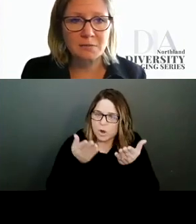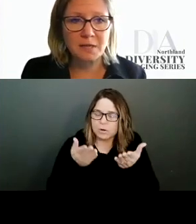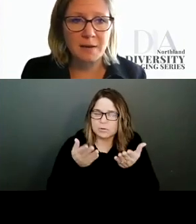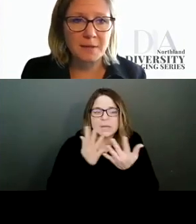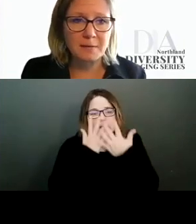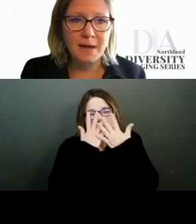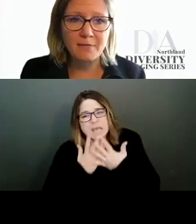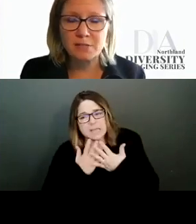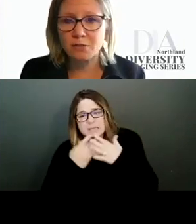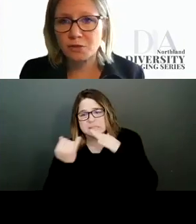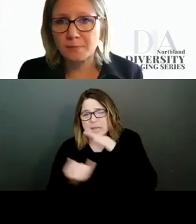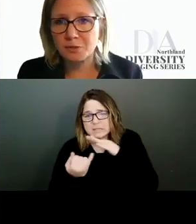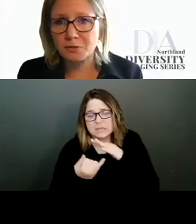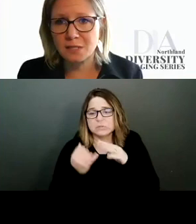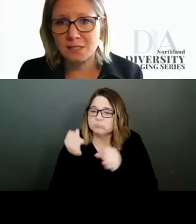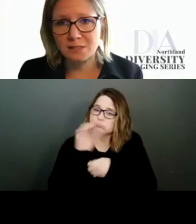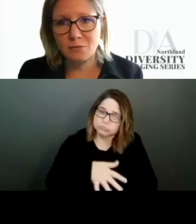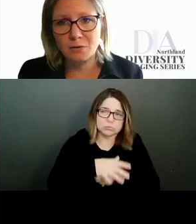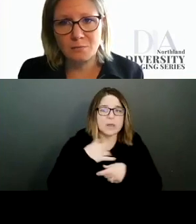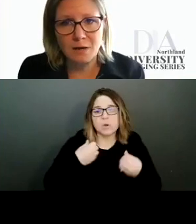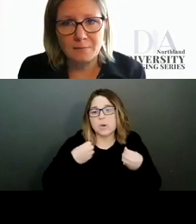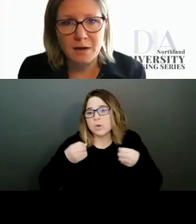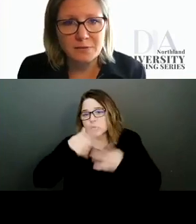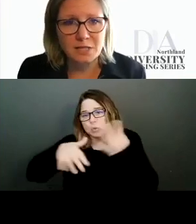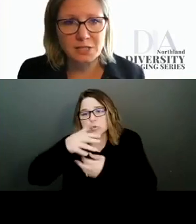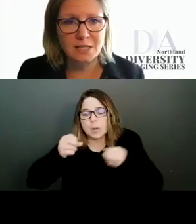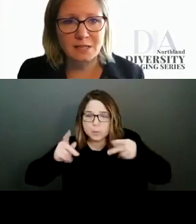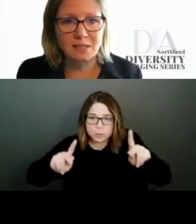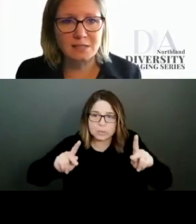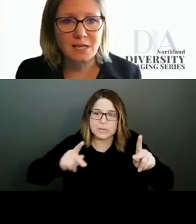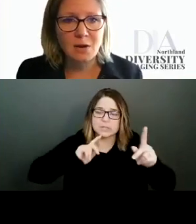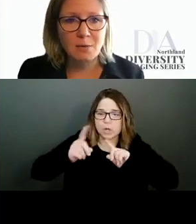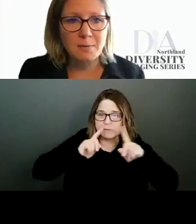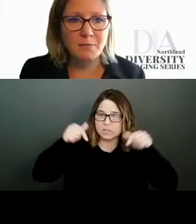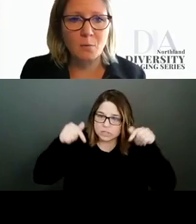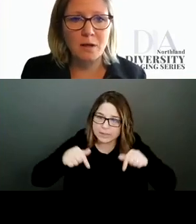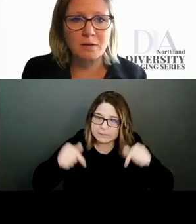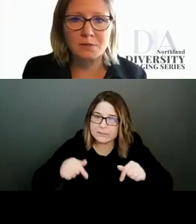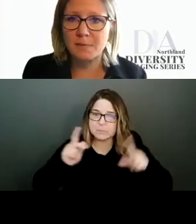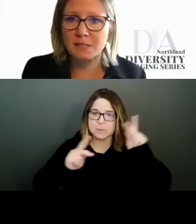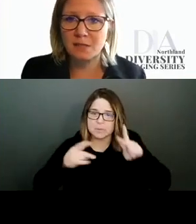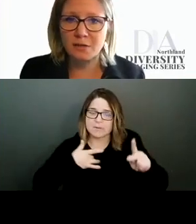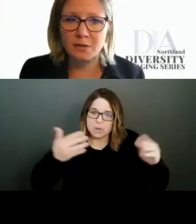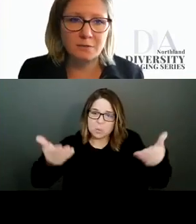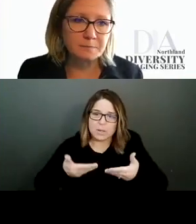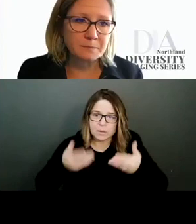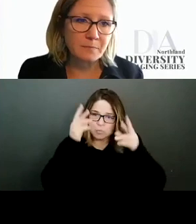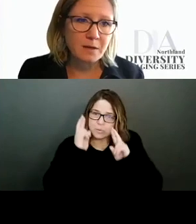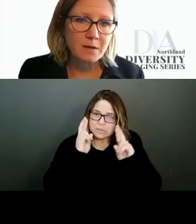isolation can be combated by having social opportunities or conversations like these, where people feel welcome, respected, and